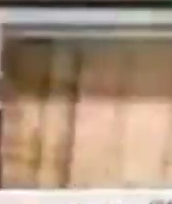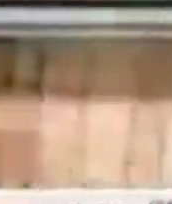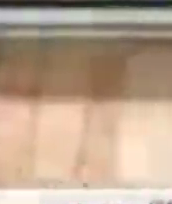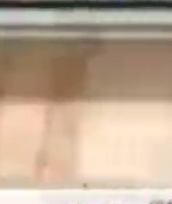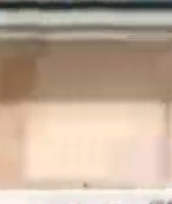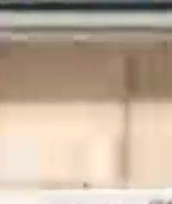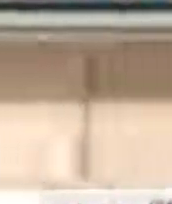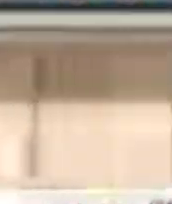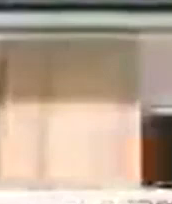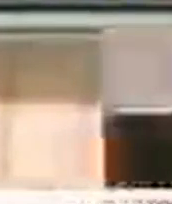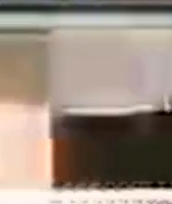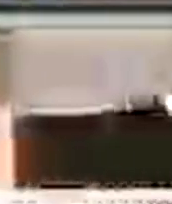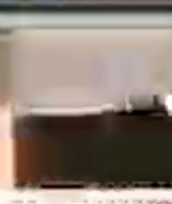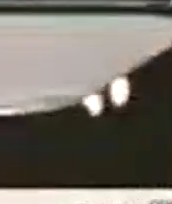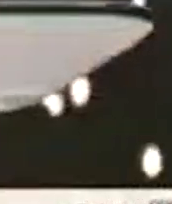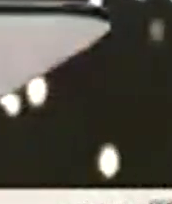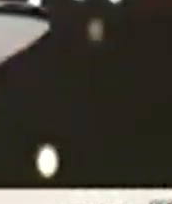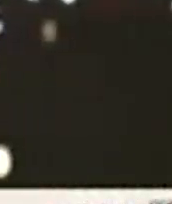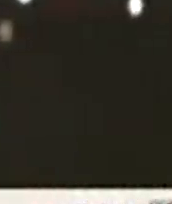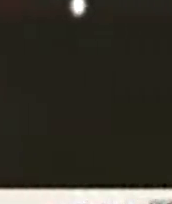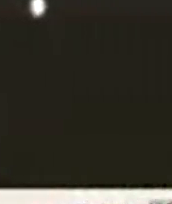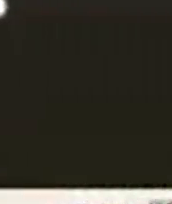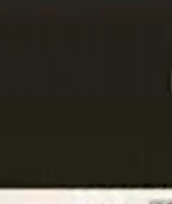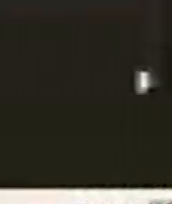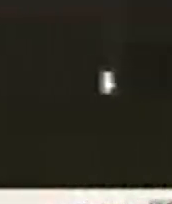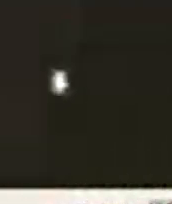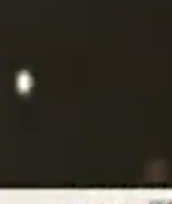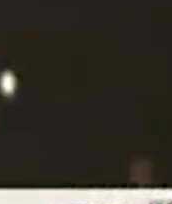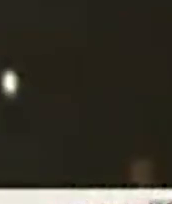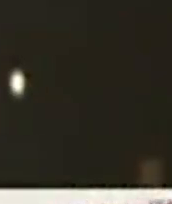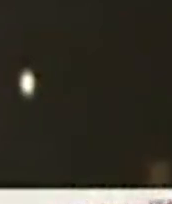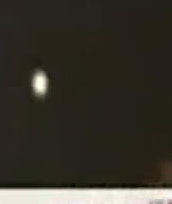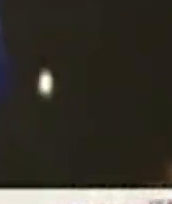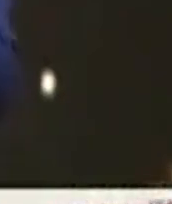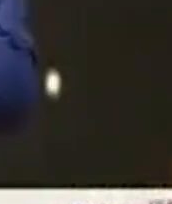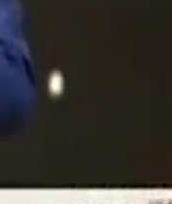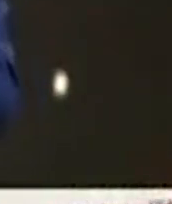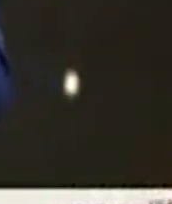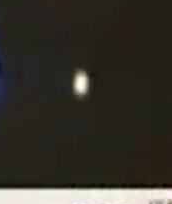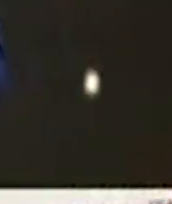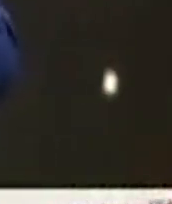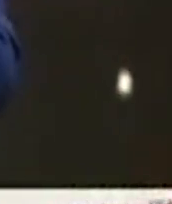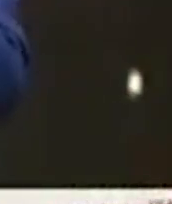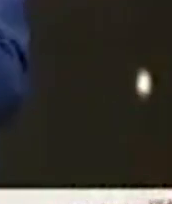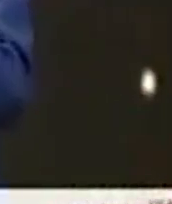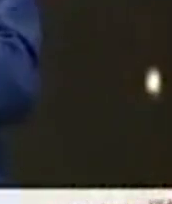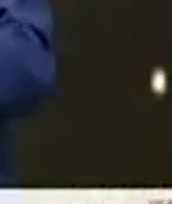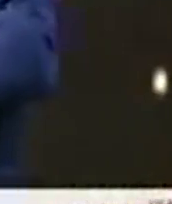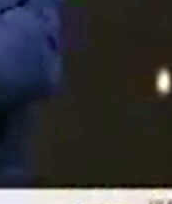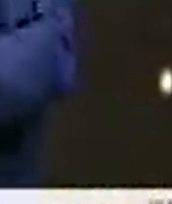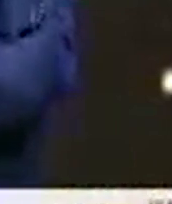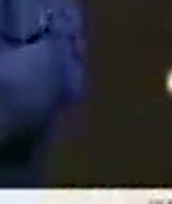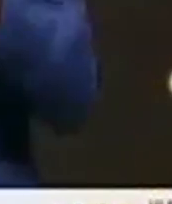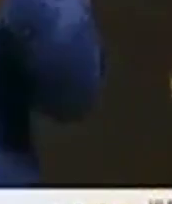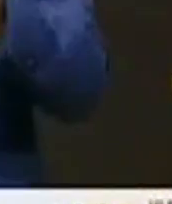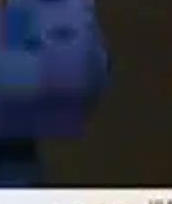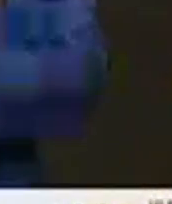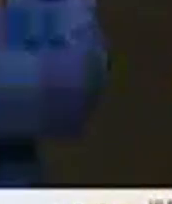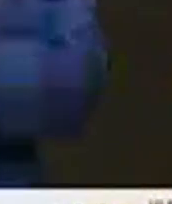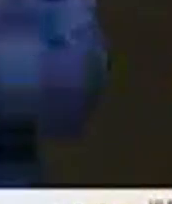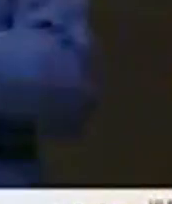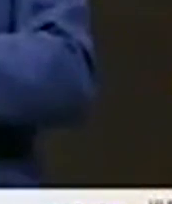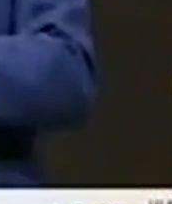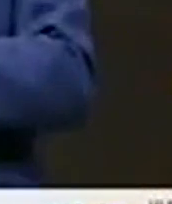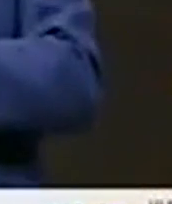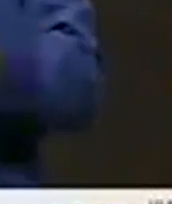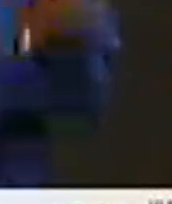said, I welcome everyone to our Bible study tonight. It's always a joy when we come together and we